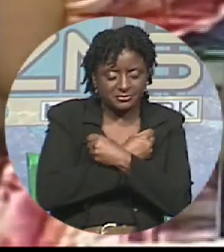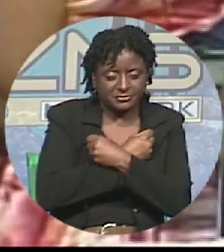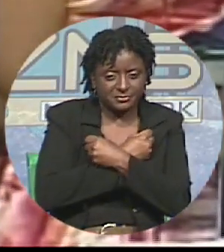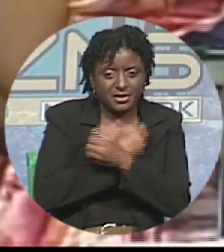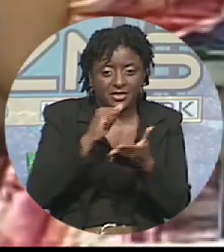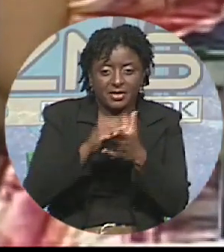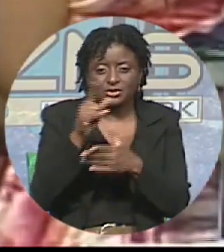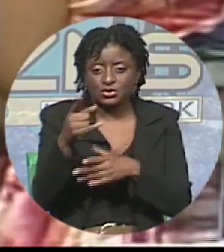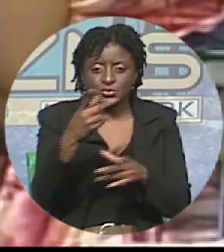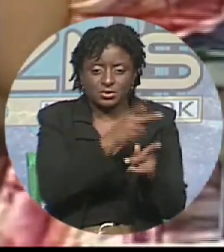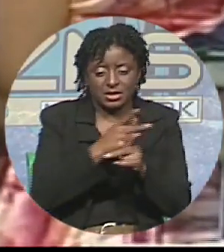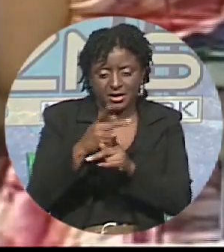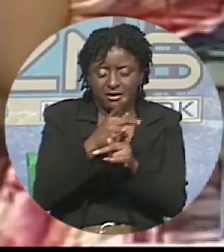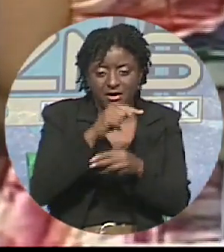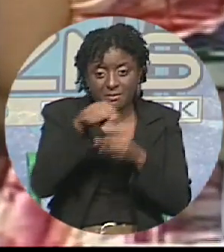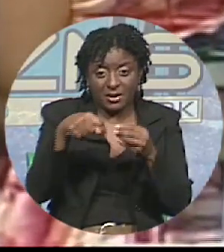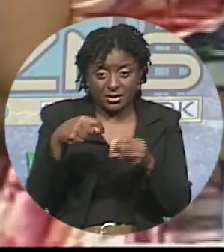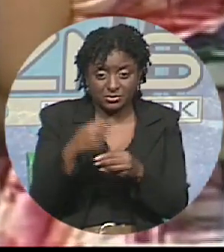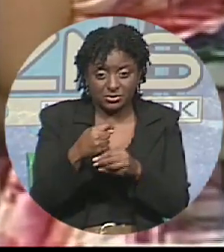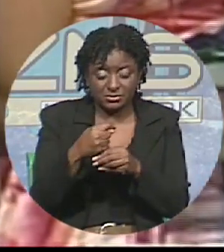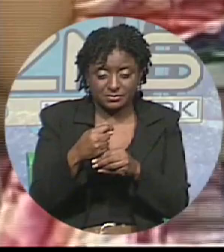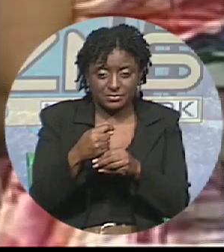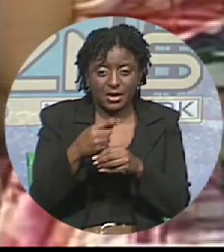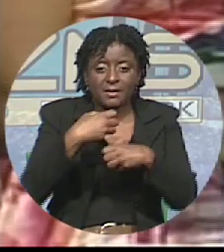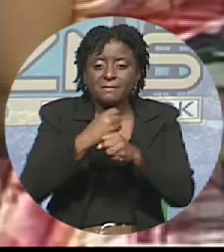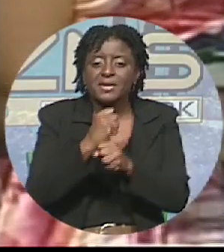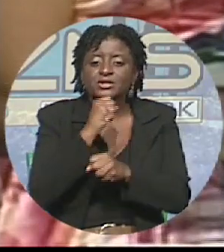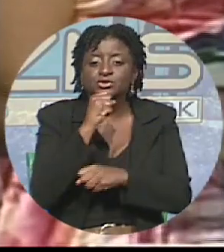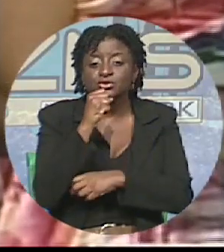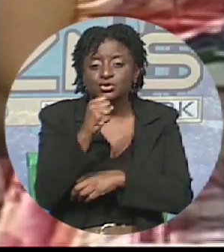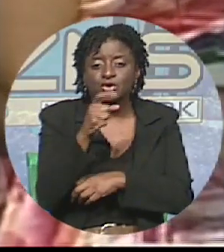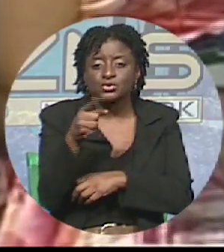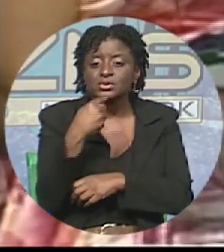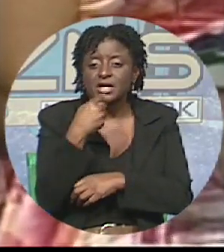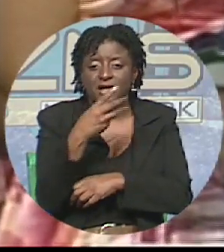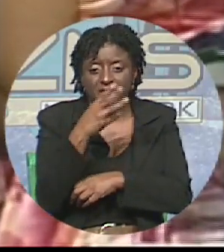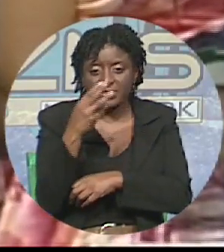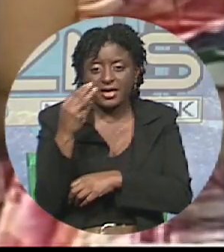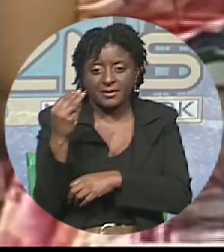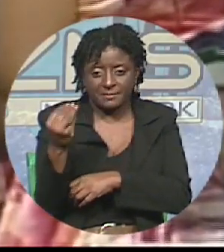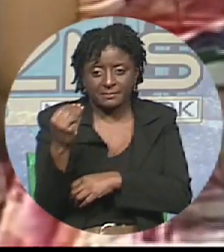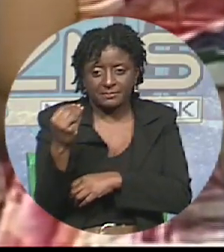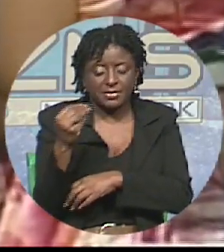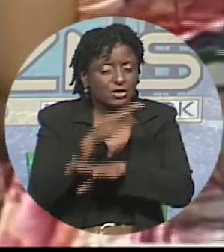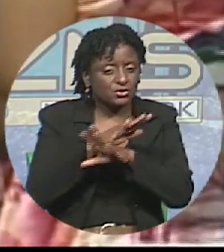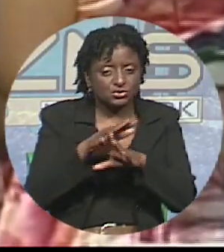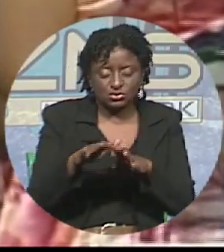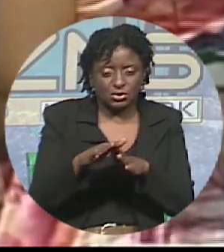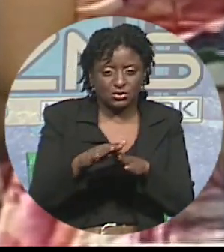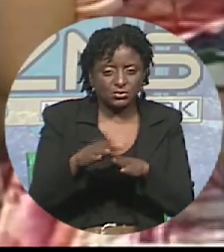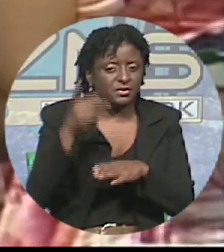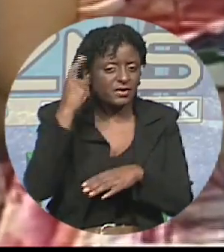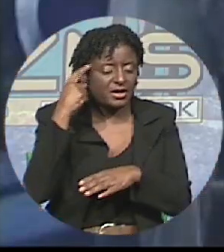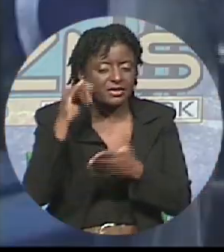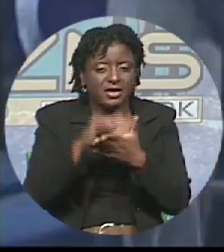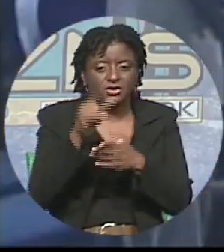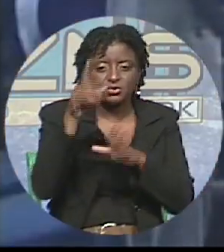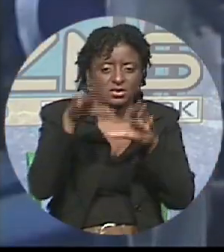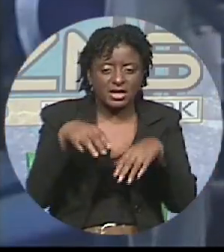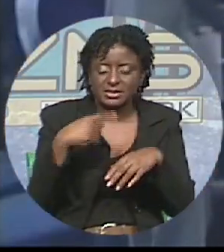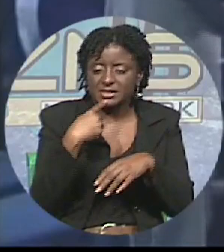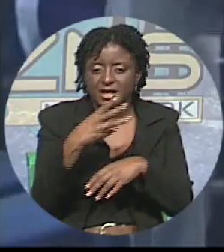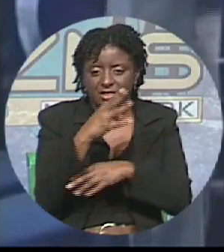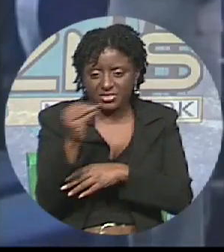and that you care about and that mean a lot to you, make sure you tell them. Don't take for granted that you'll be able to tell